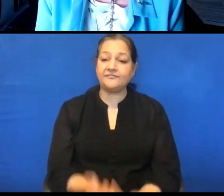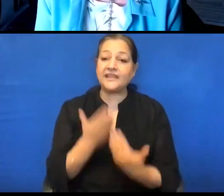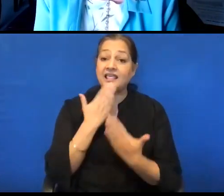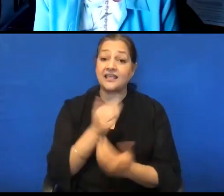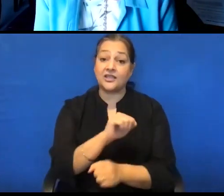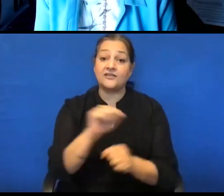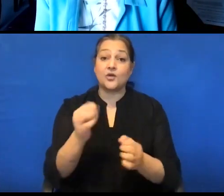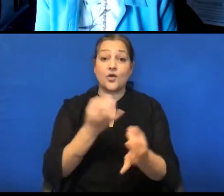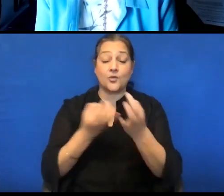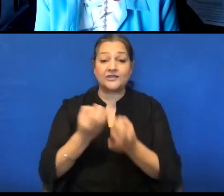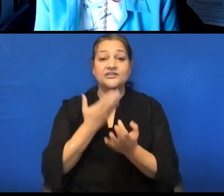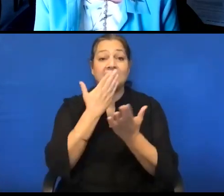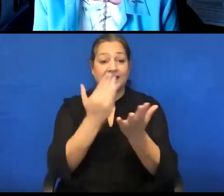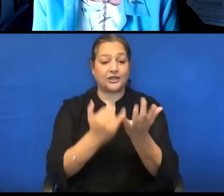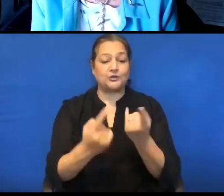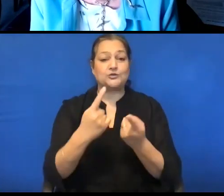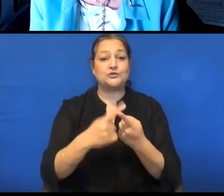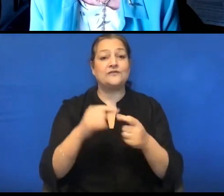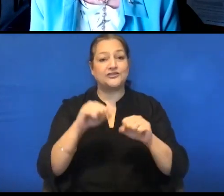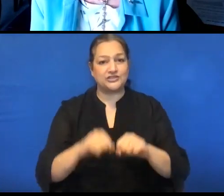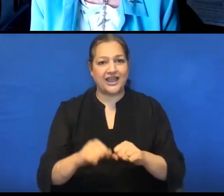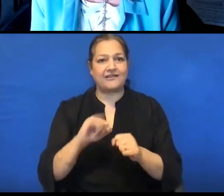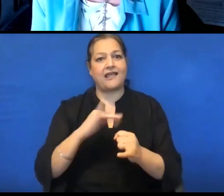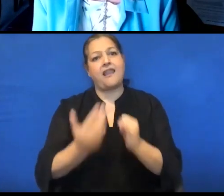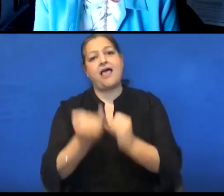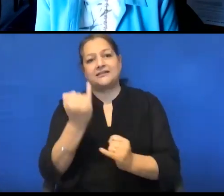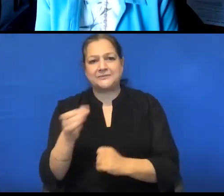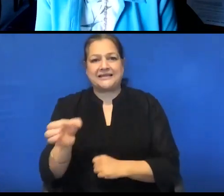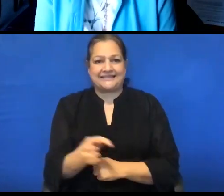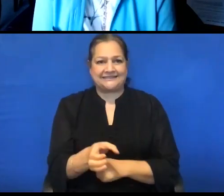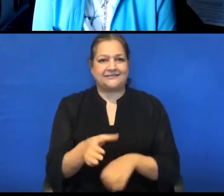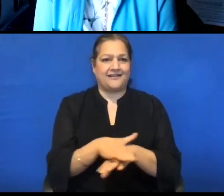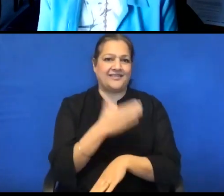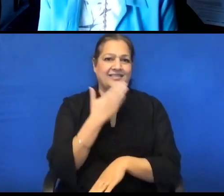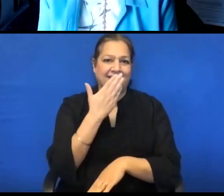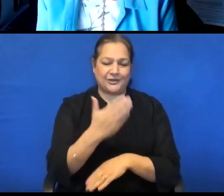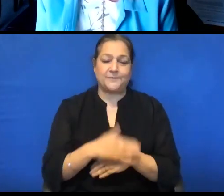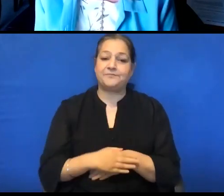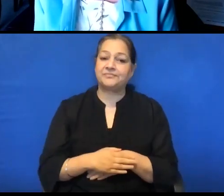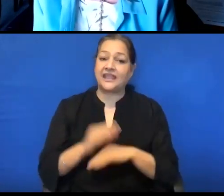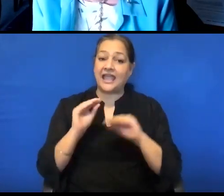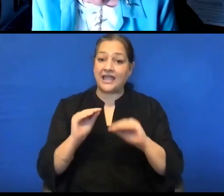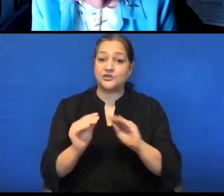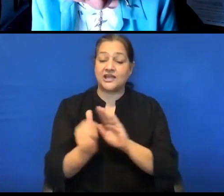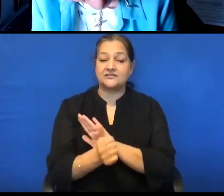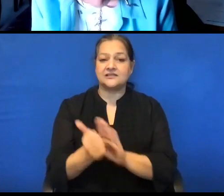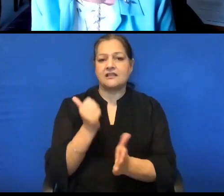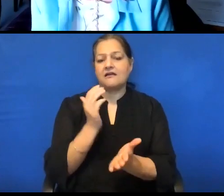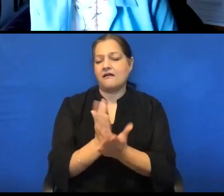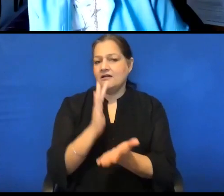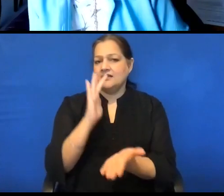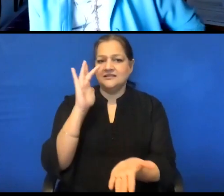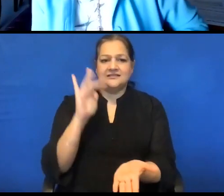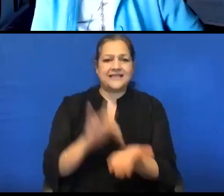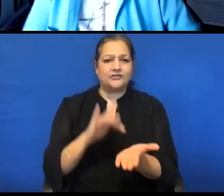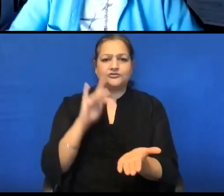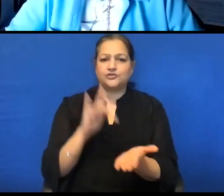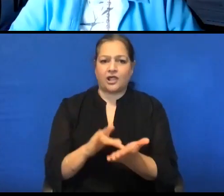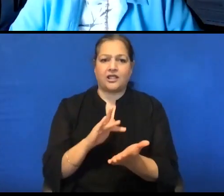and thanks to Sue for chairing, particularly coming in at the last minute. Education and skills are so central to the whole